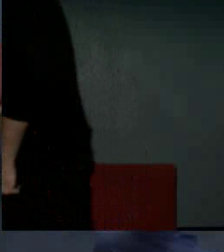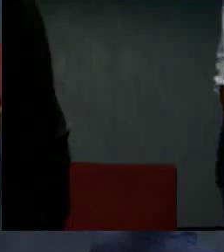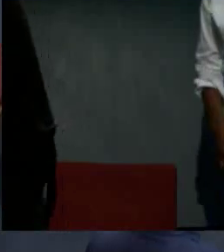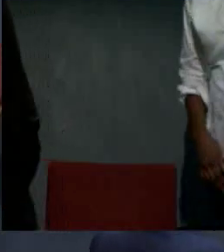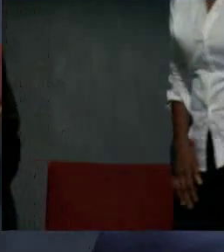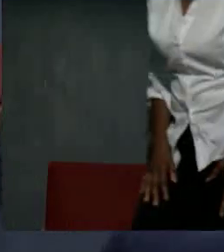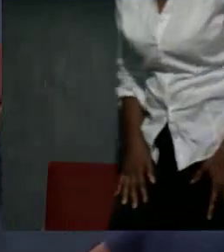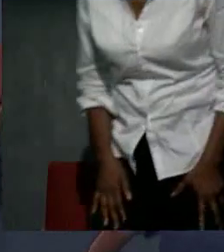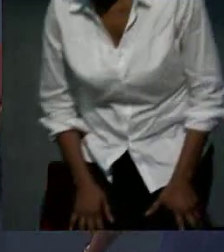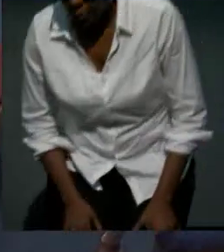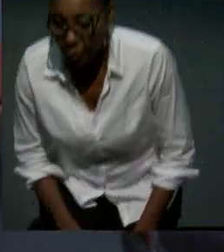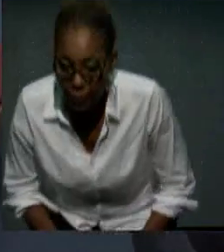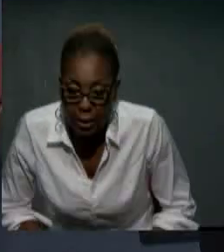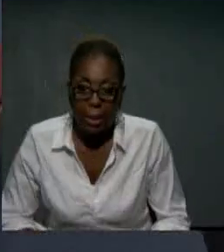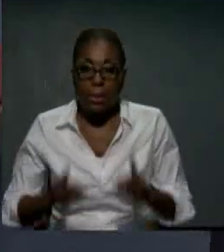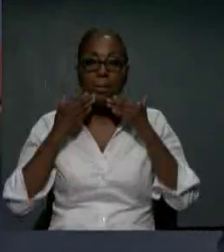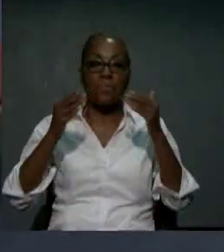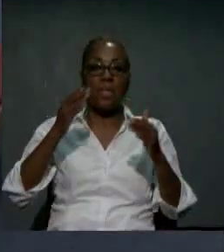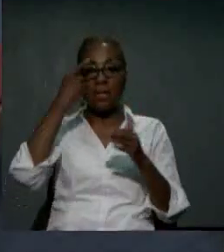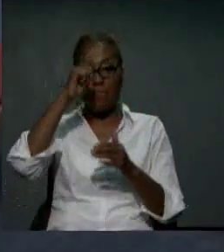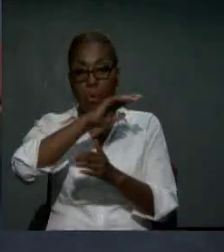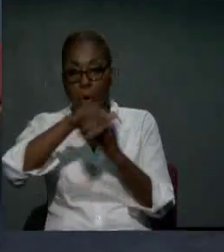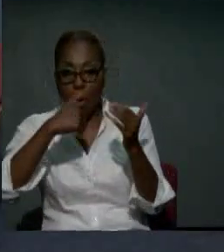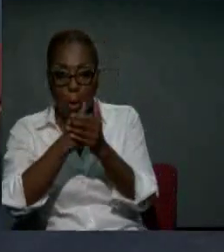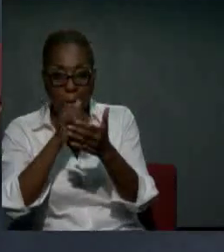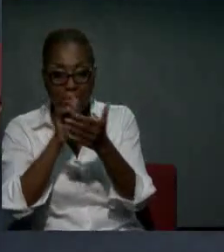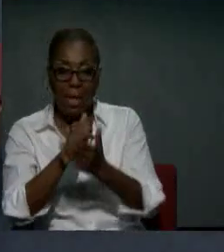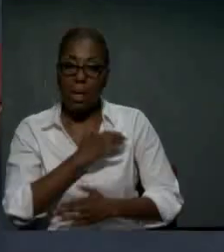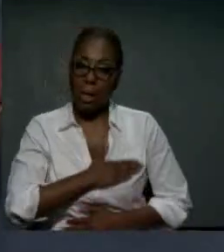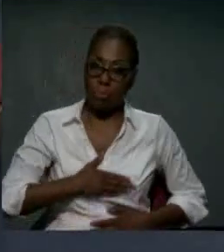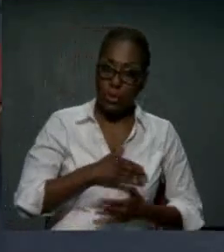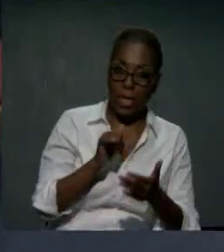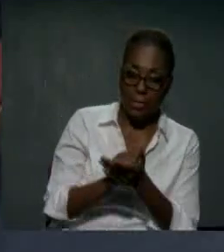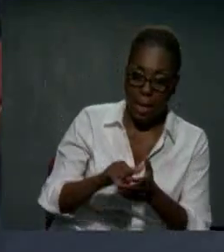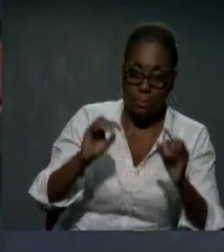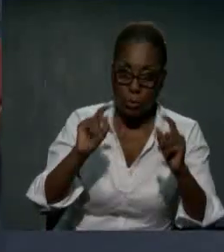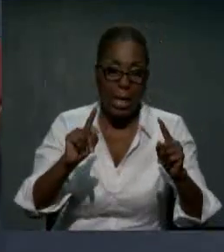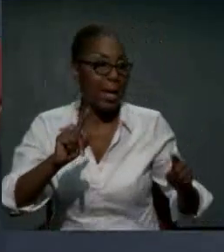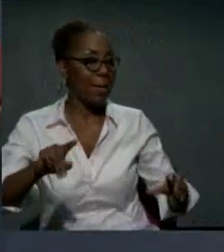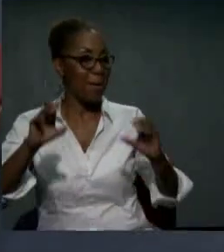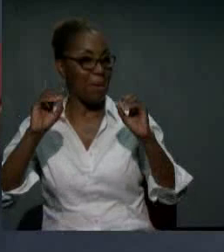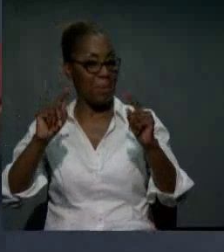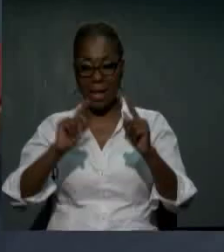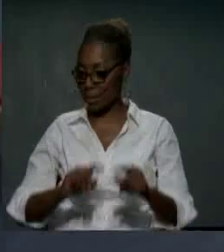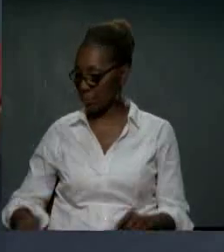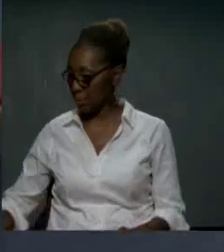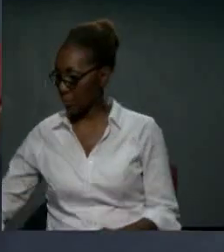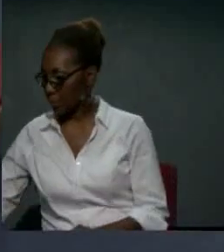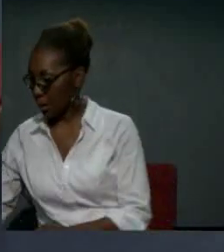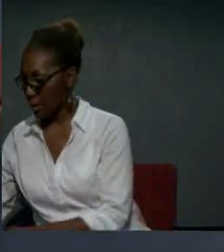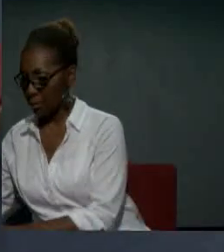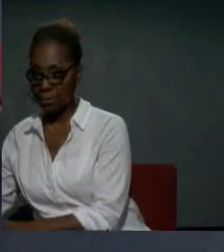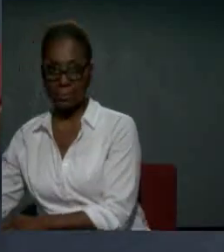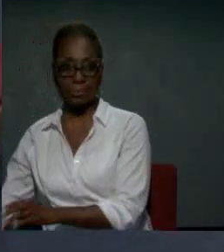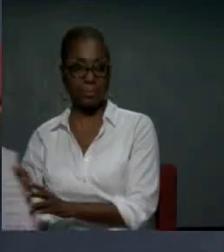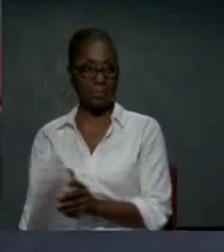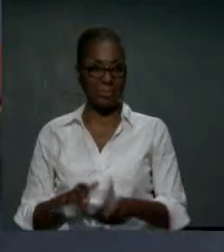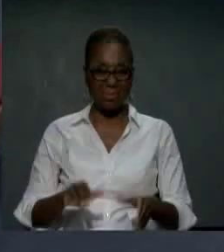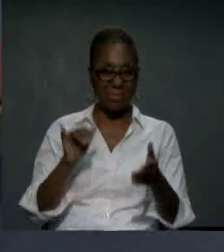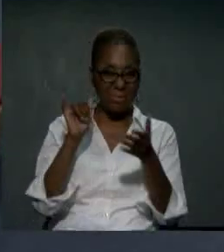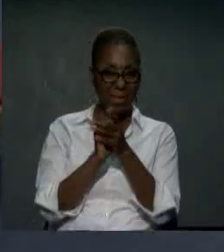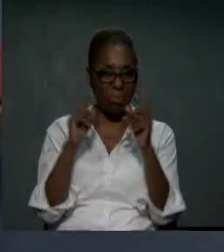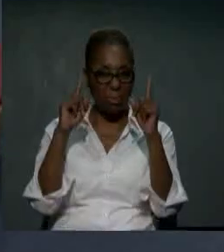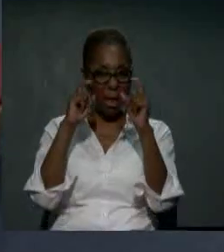Thanks for all that. Appreciate that. I appreciate you guys. Okay. Okay. That was